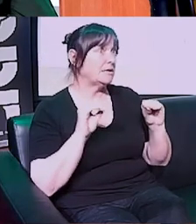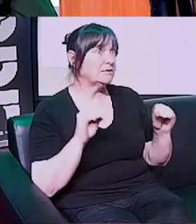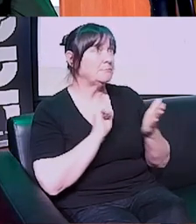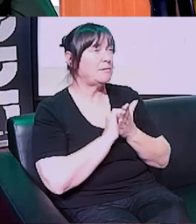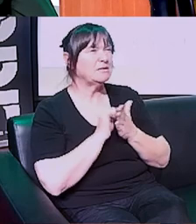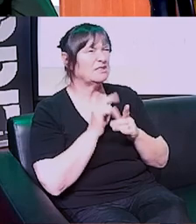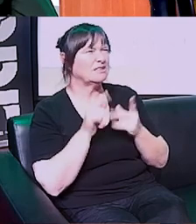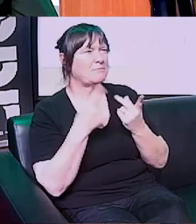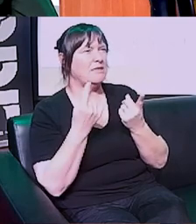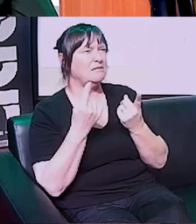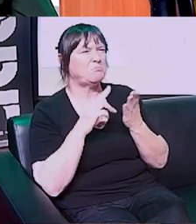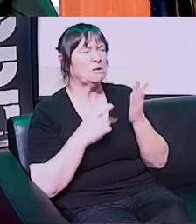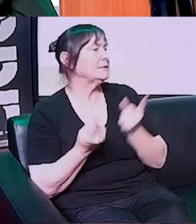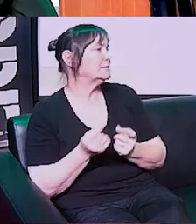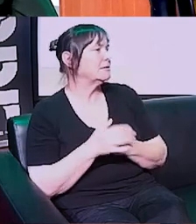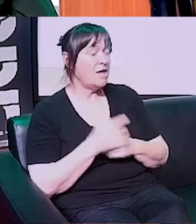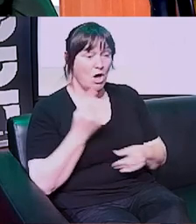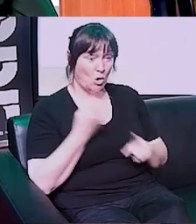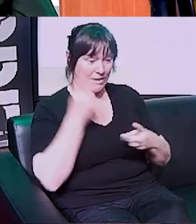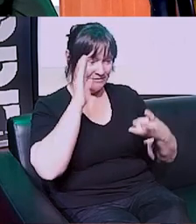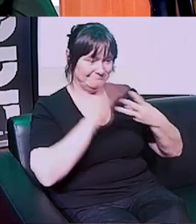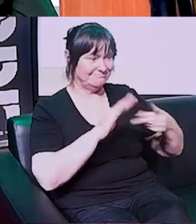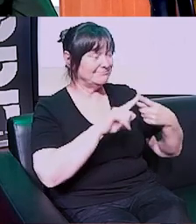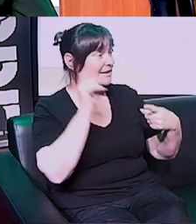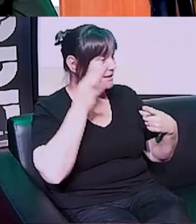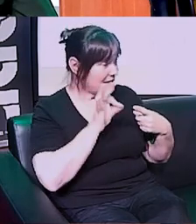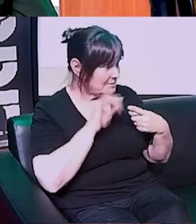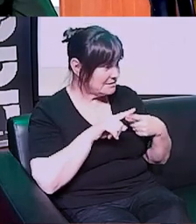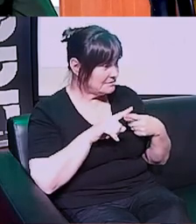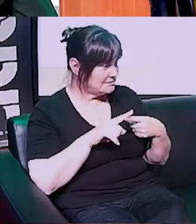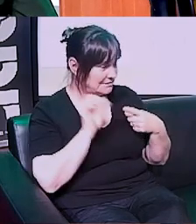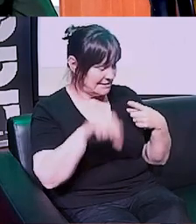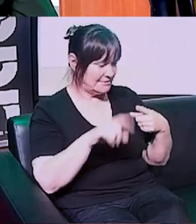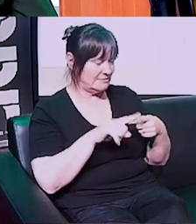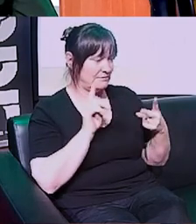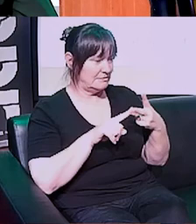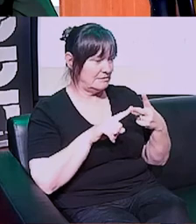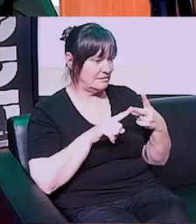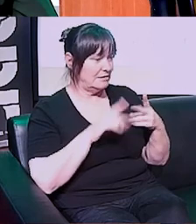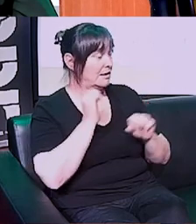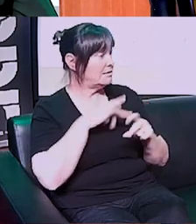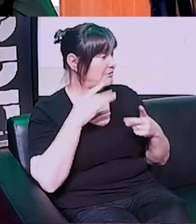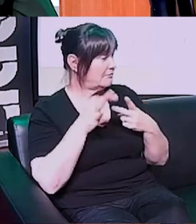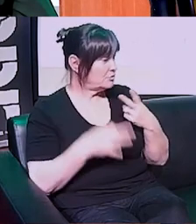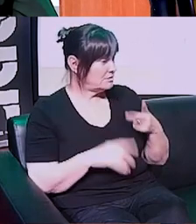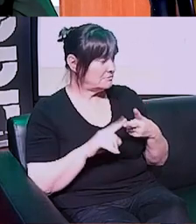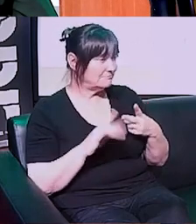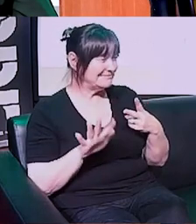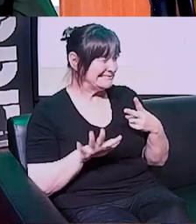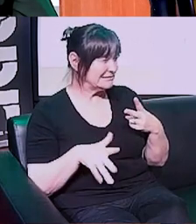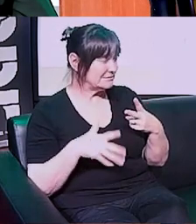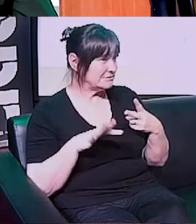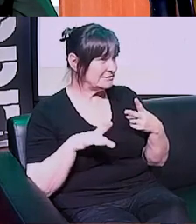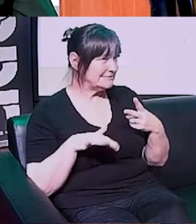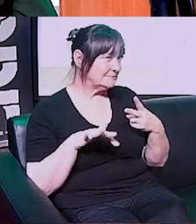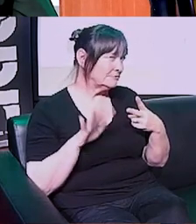also bits and pieces of policy and stuff. Quick fire round: cannabis legalisation and control. Yes. End of life choice.